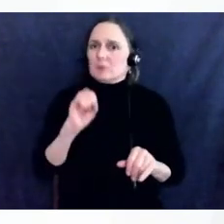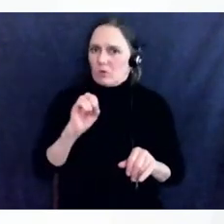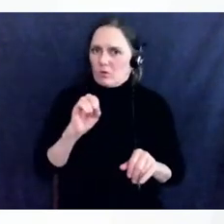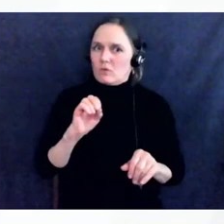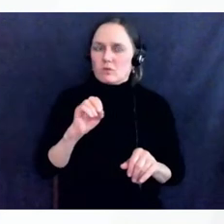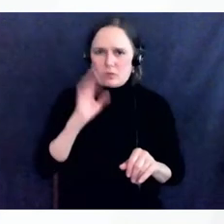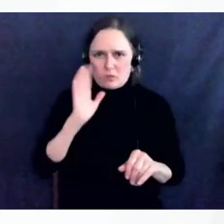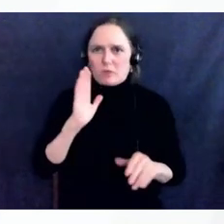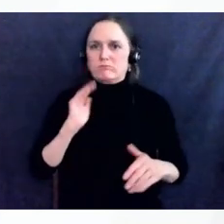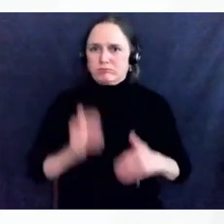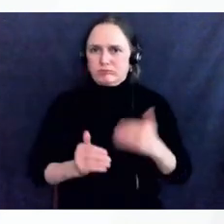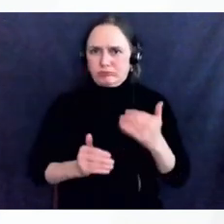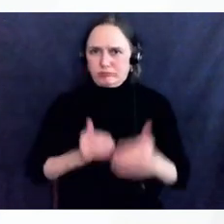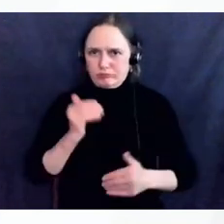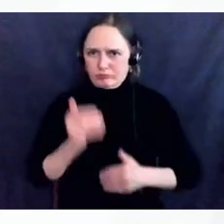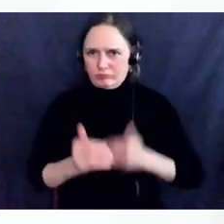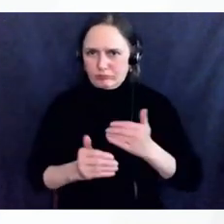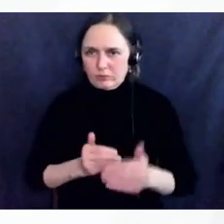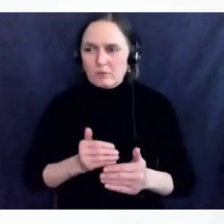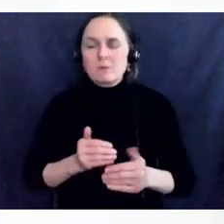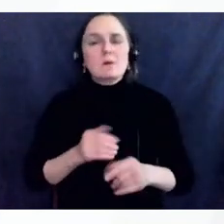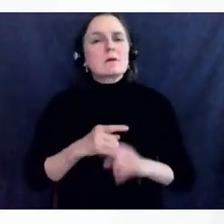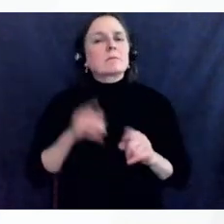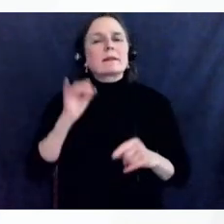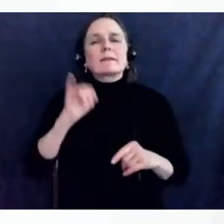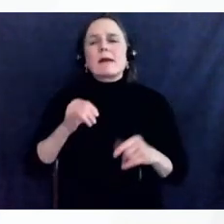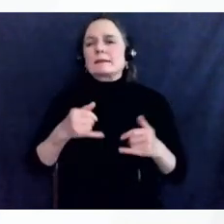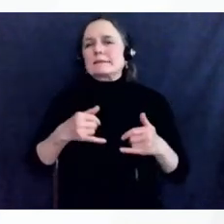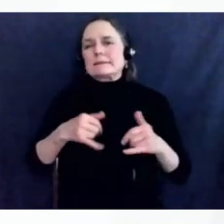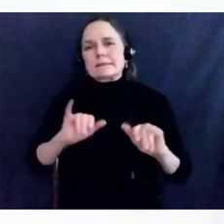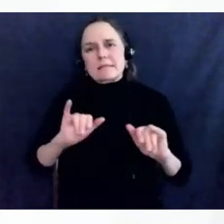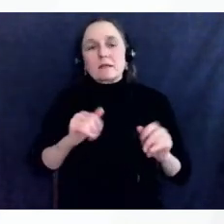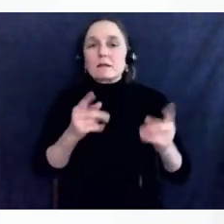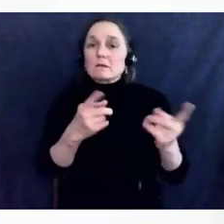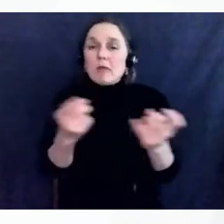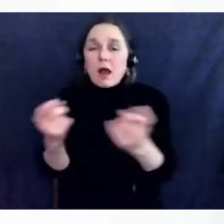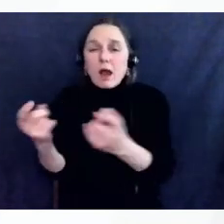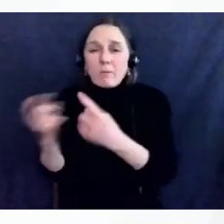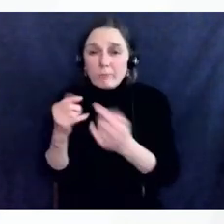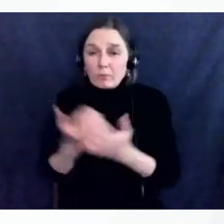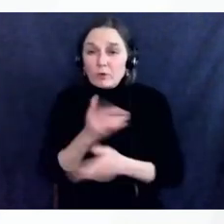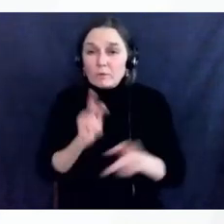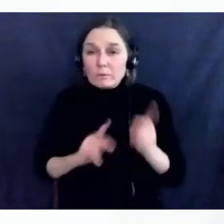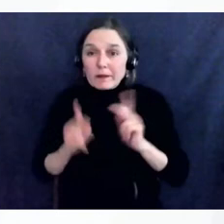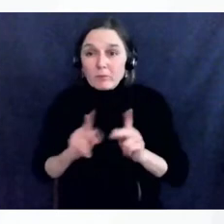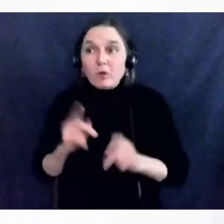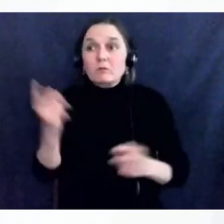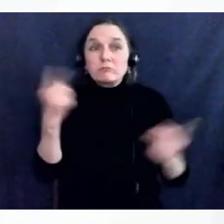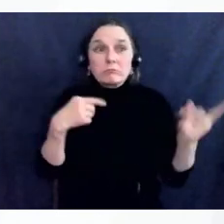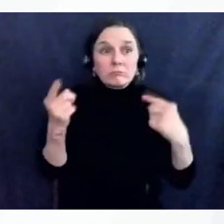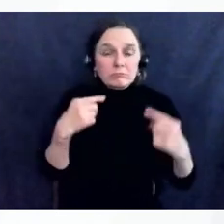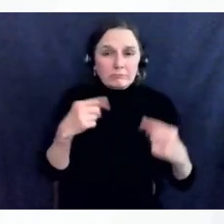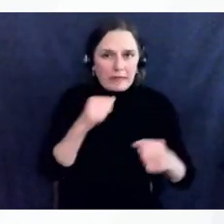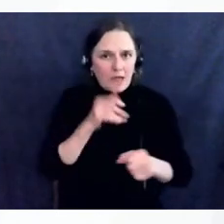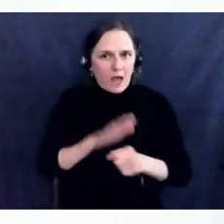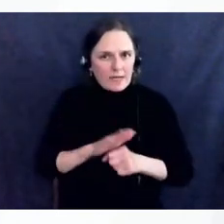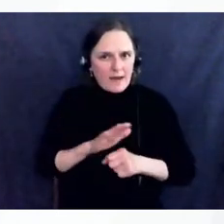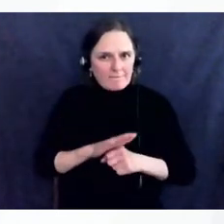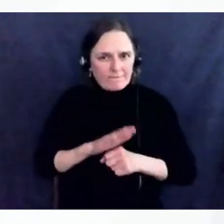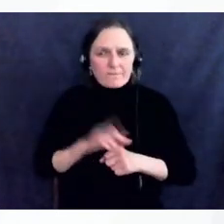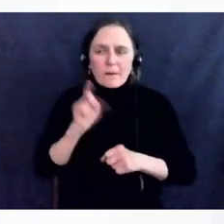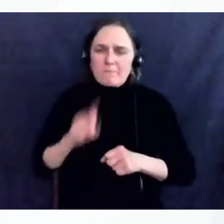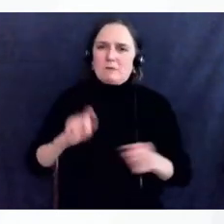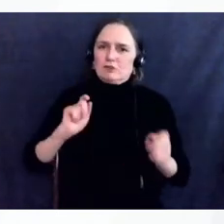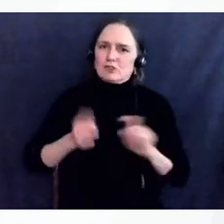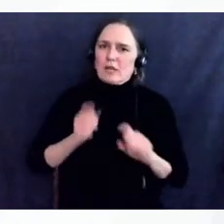to change the campus climate so that they want to stay and that they can thrive here. Therefore, I've asked a subgroup